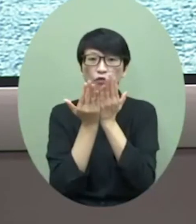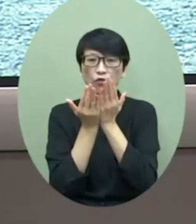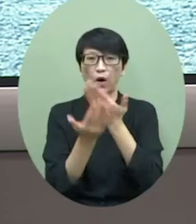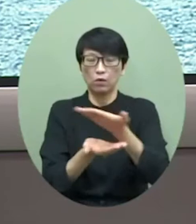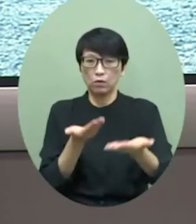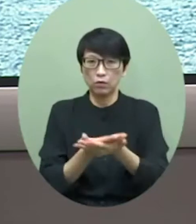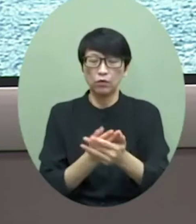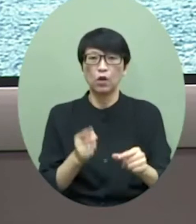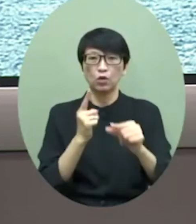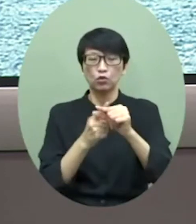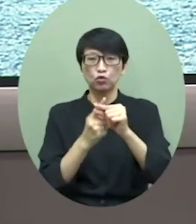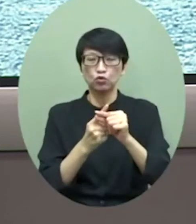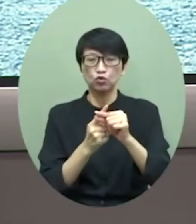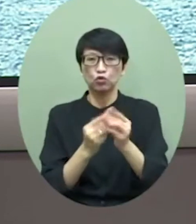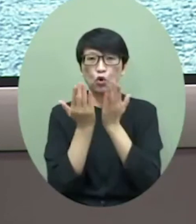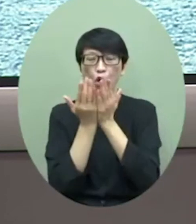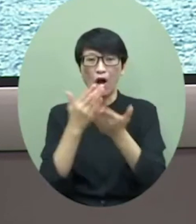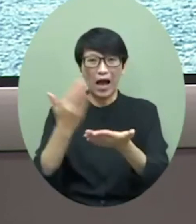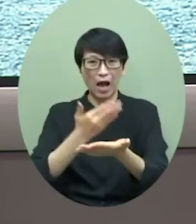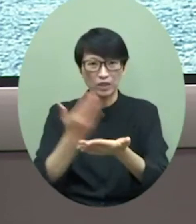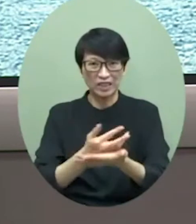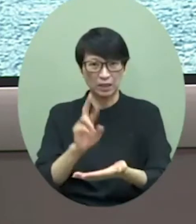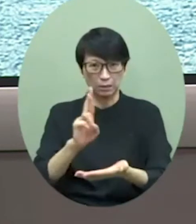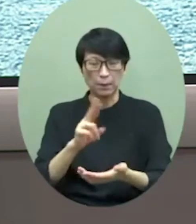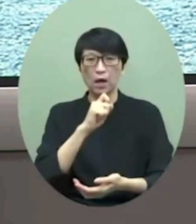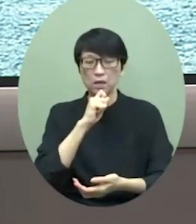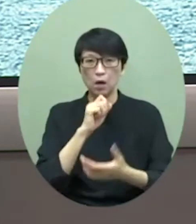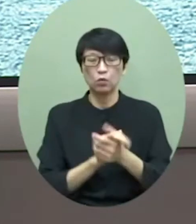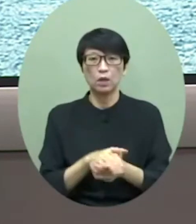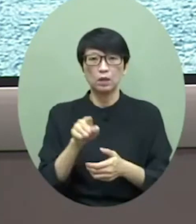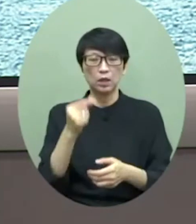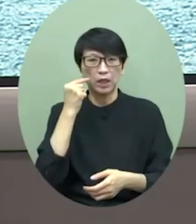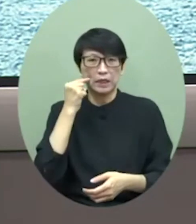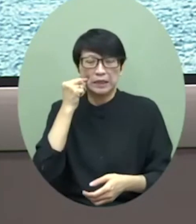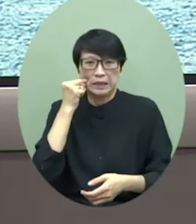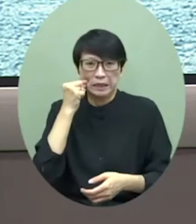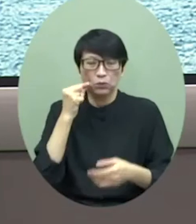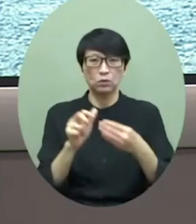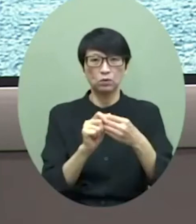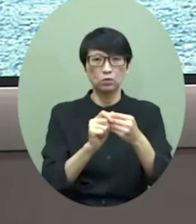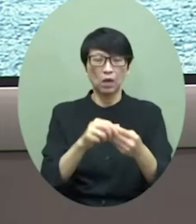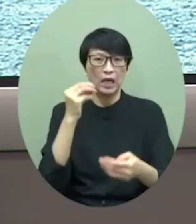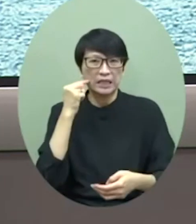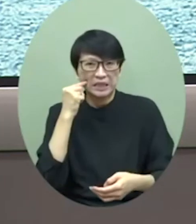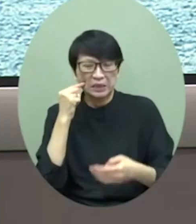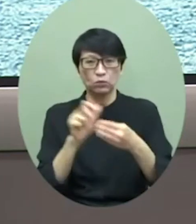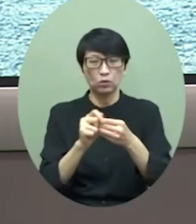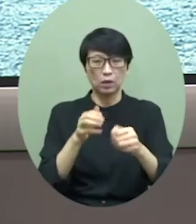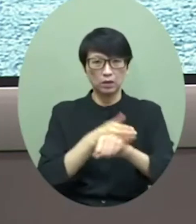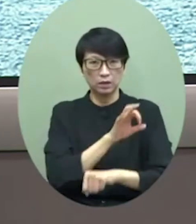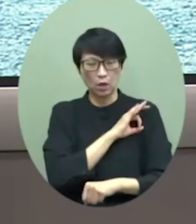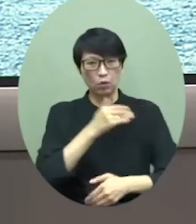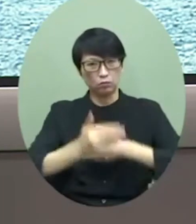resume, and then classes were resumed, and then we managed to hold the DSE successfully. So